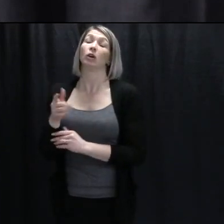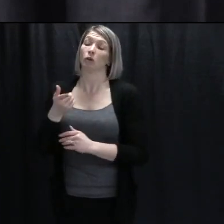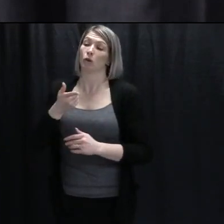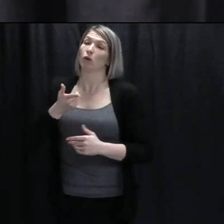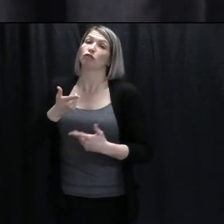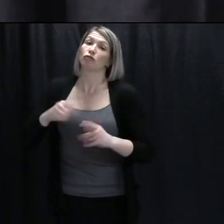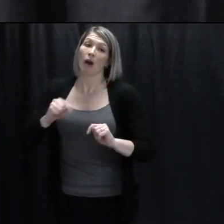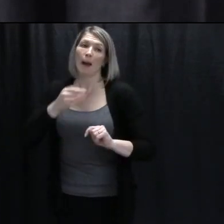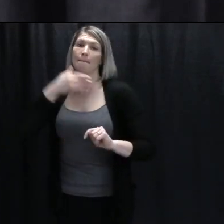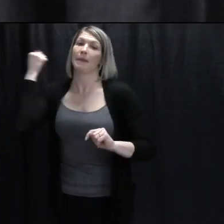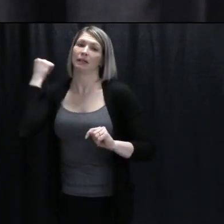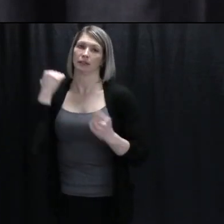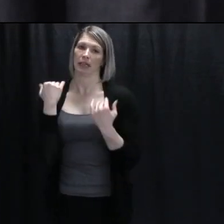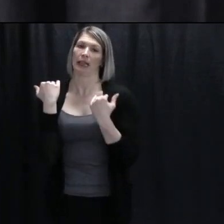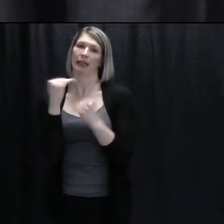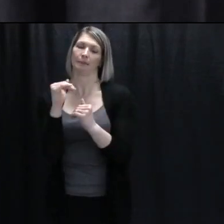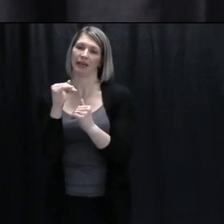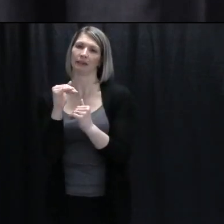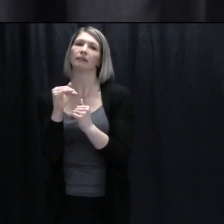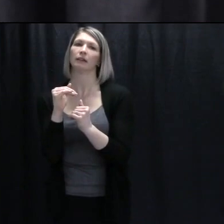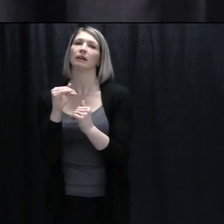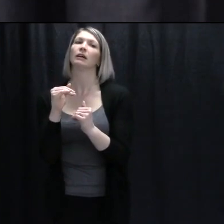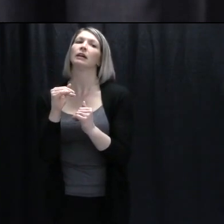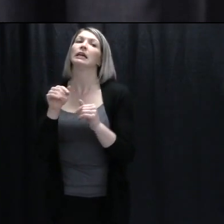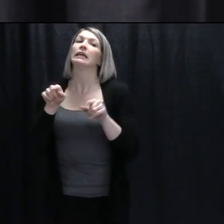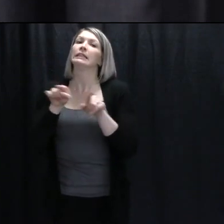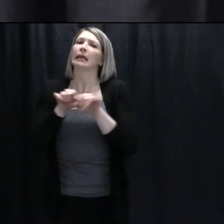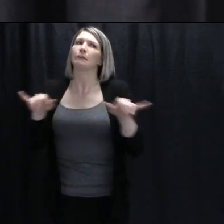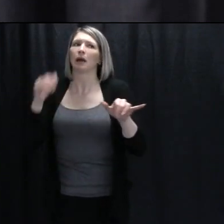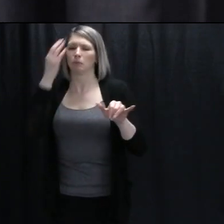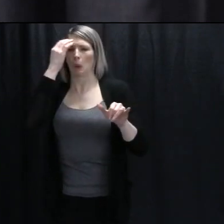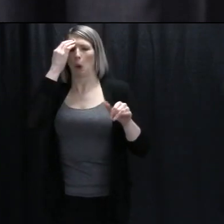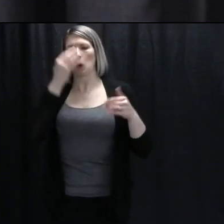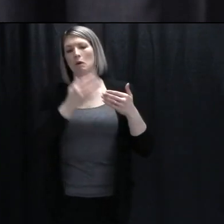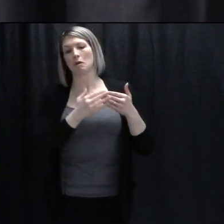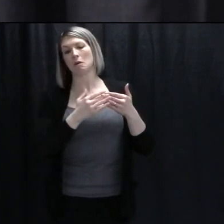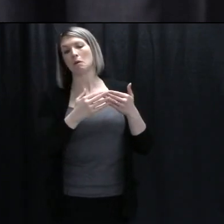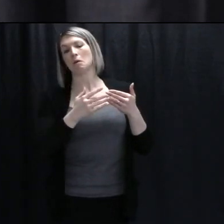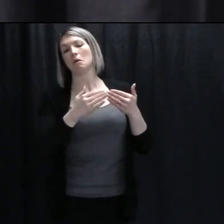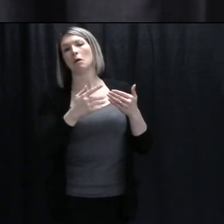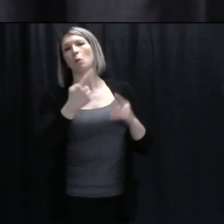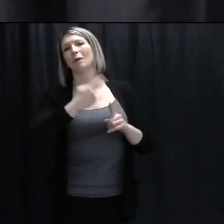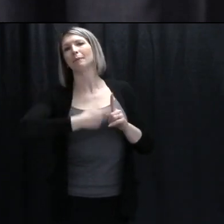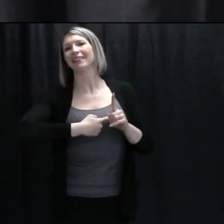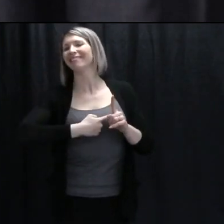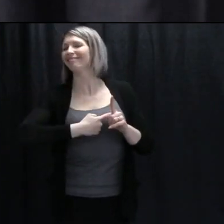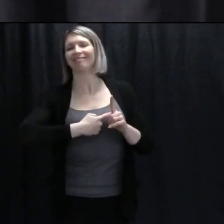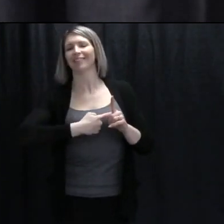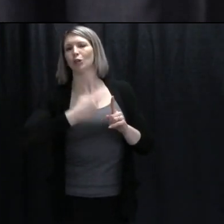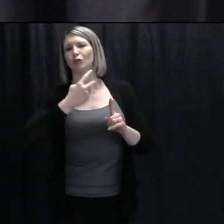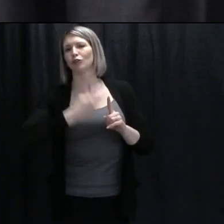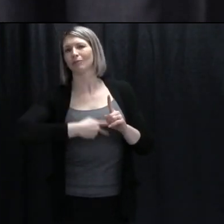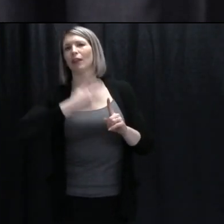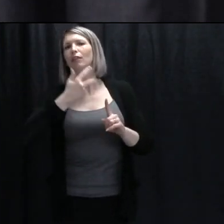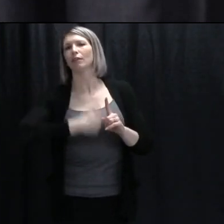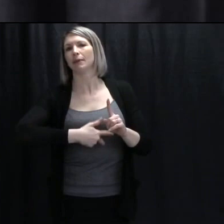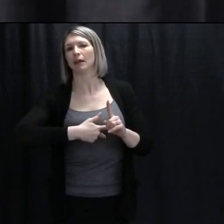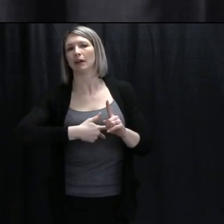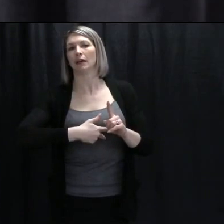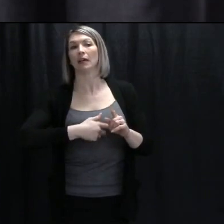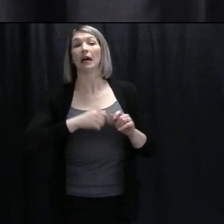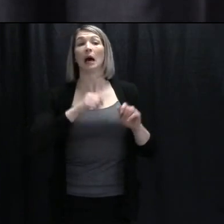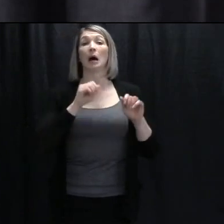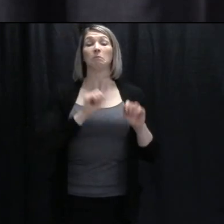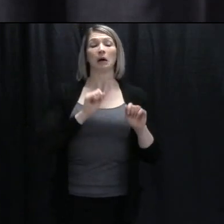is we've got to live with these potentially well into the summer. So what is manageable for 2 or 3 days will